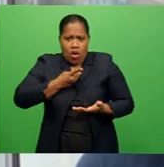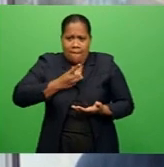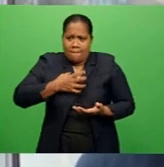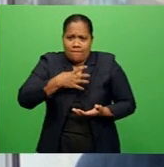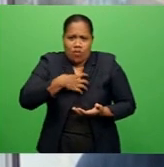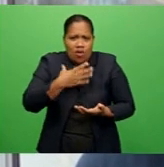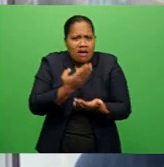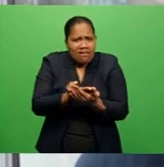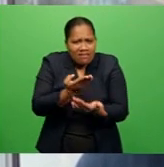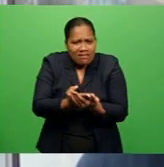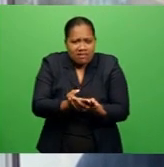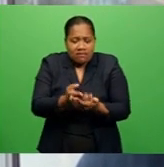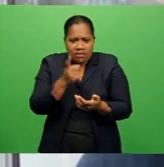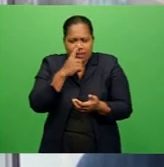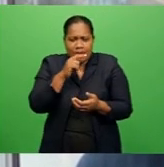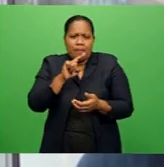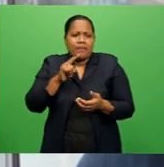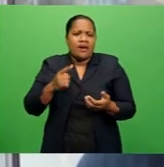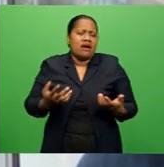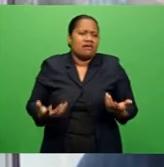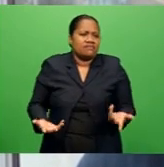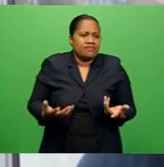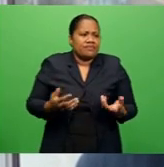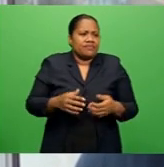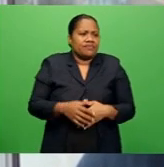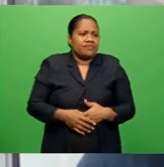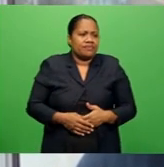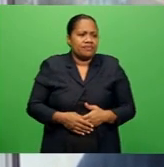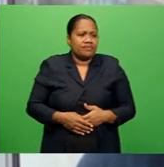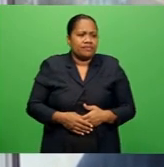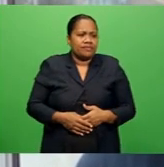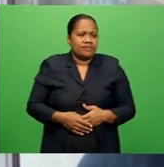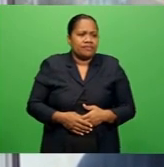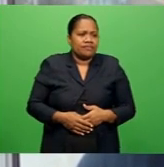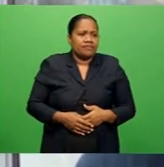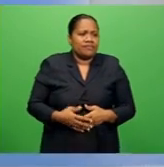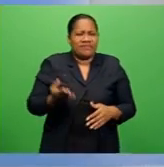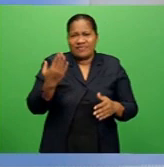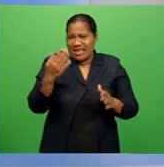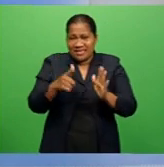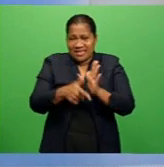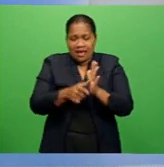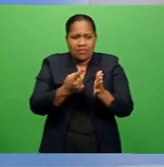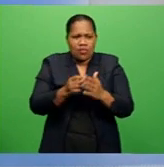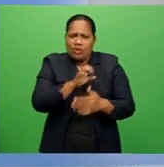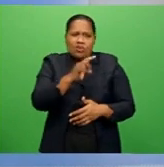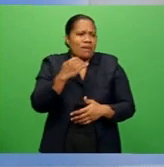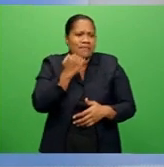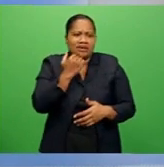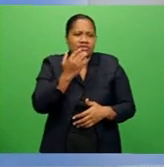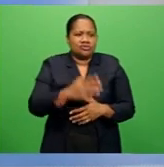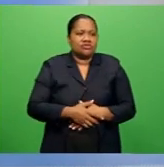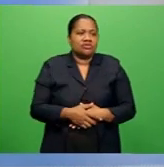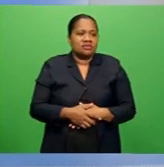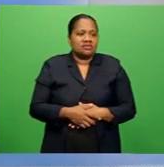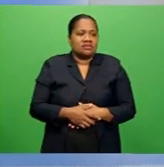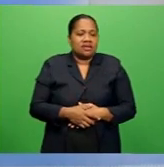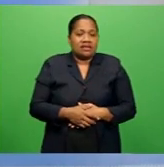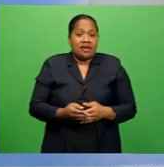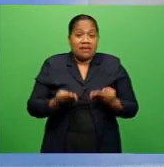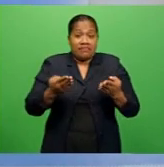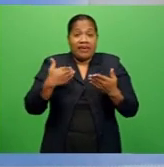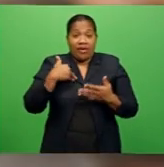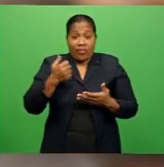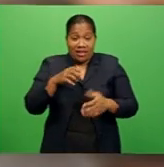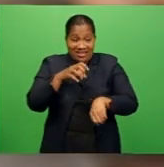Like the culture of cake was not so much. Deo is thankful to his wife, who has been a pillar